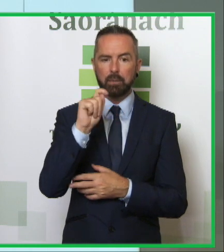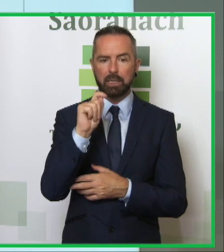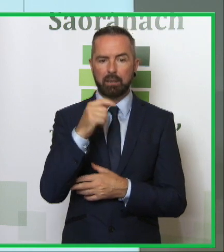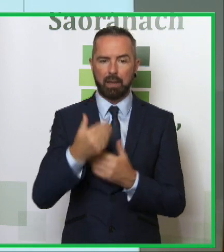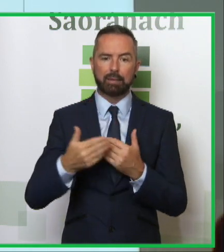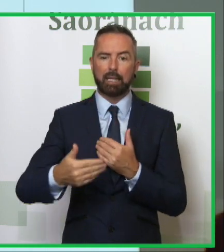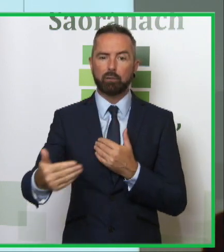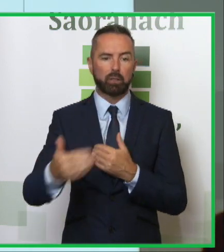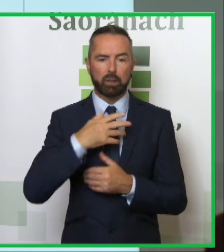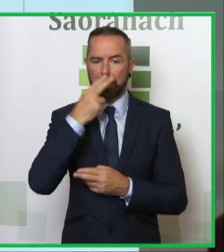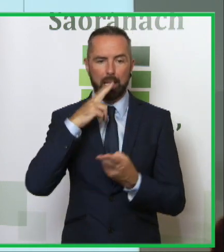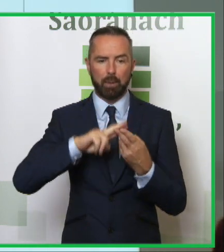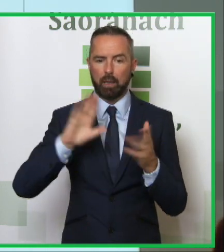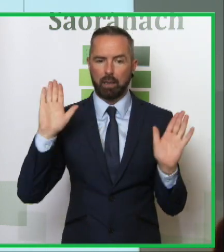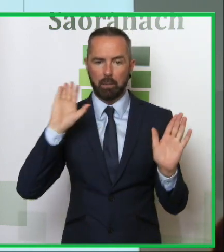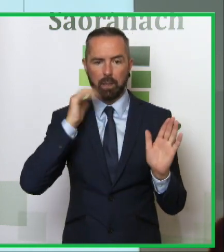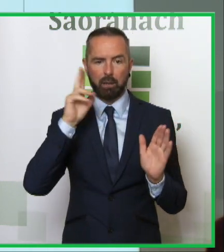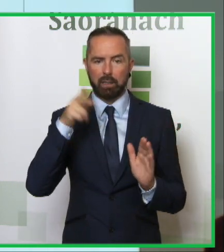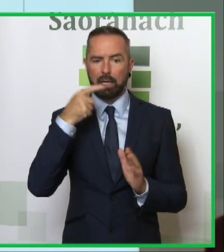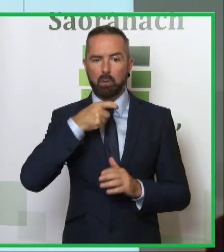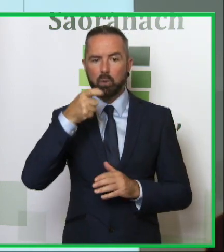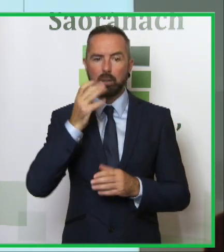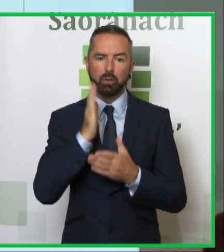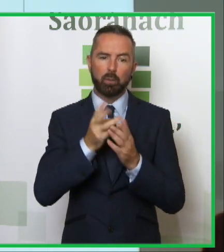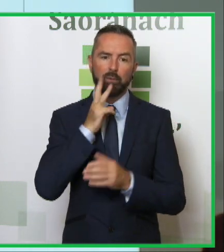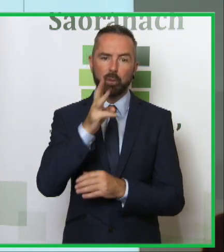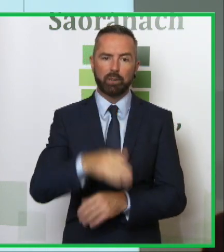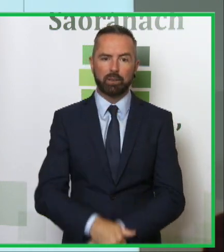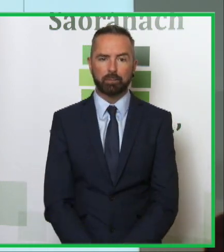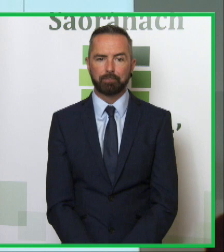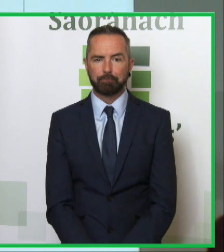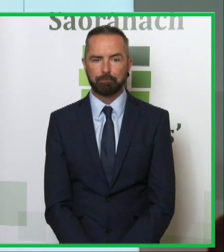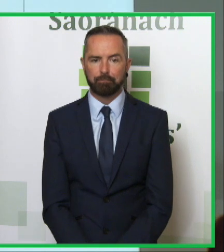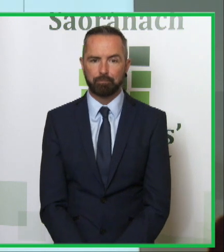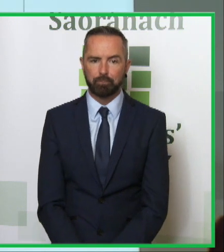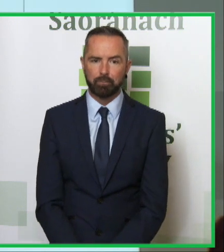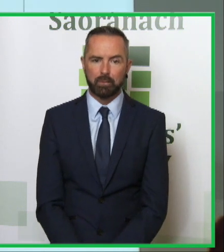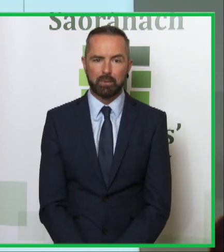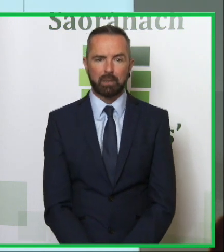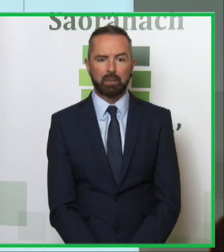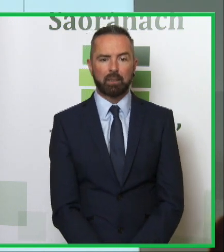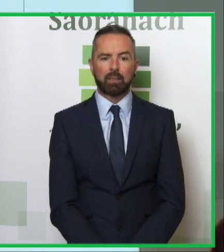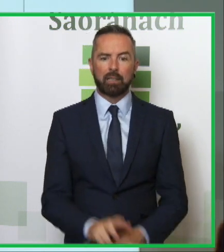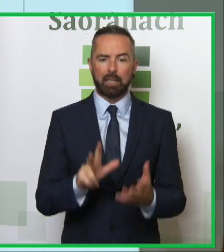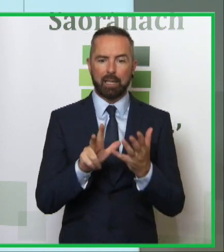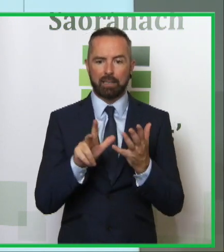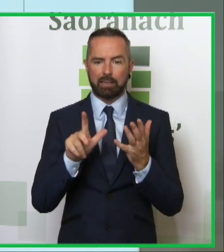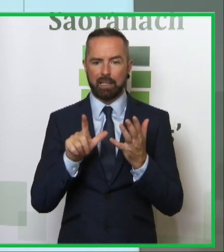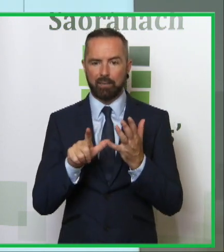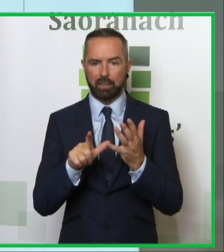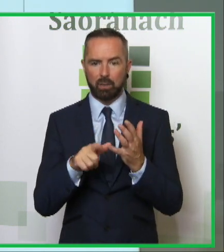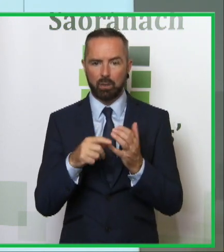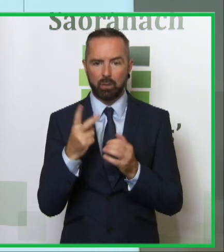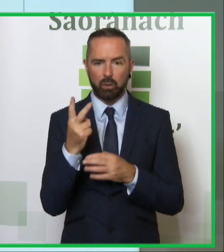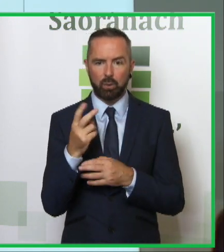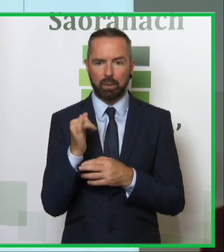mind, just because I can't pronounce some of those. So again, we had 87 votes. We had 2 invalid papers in this,